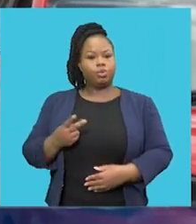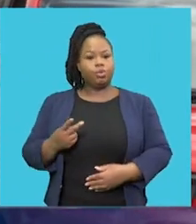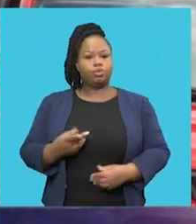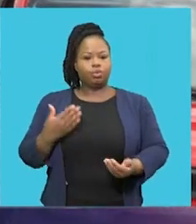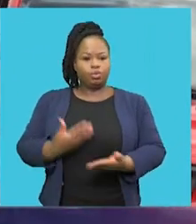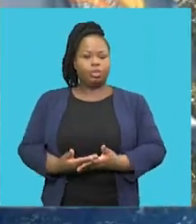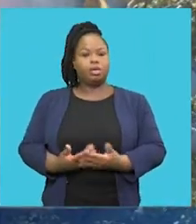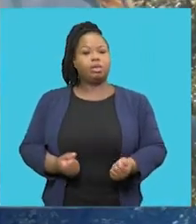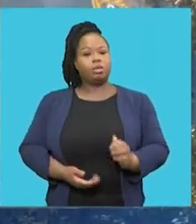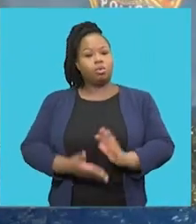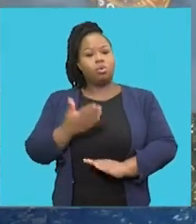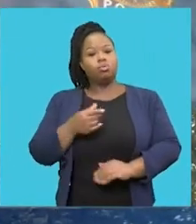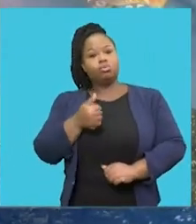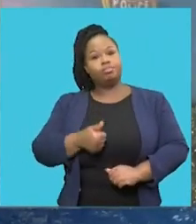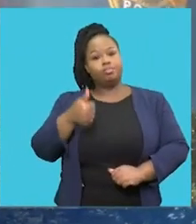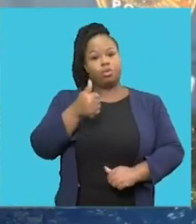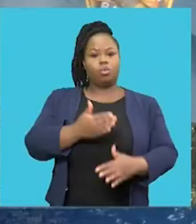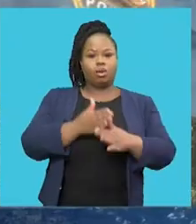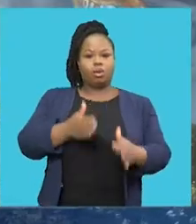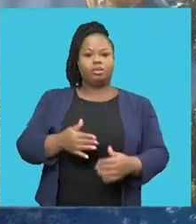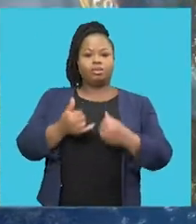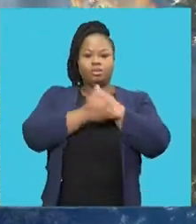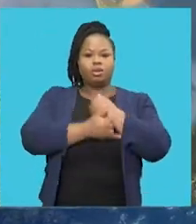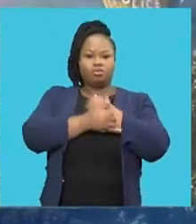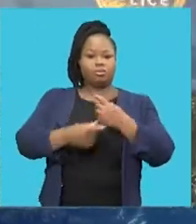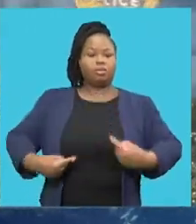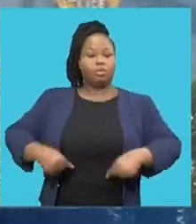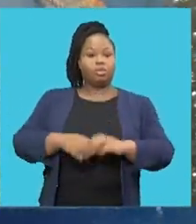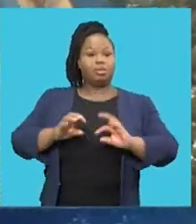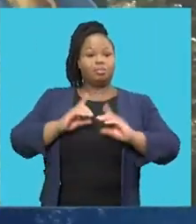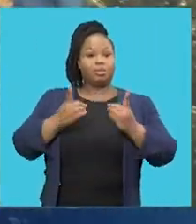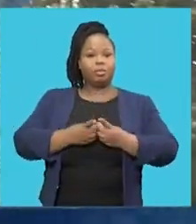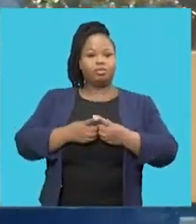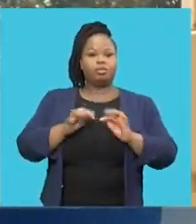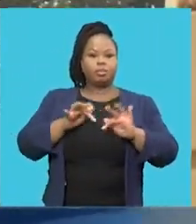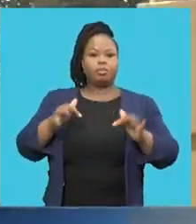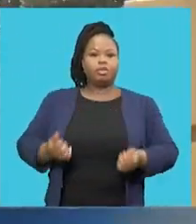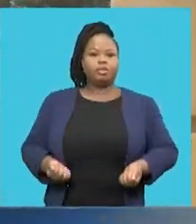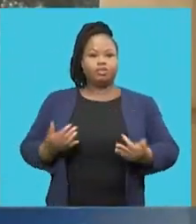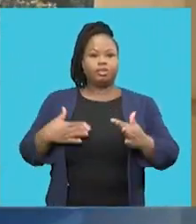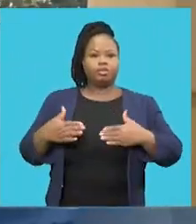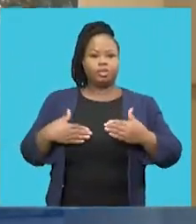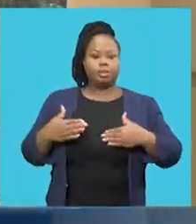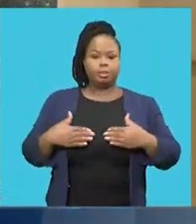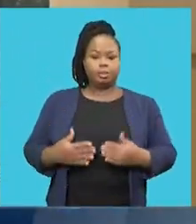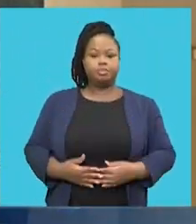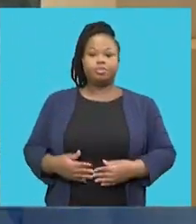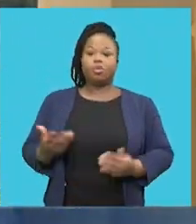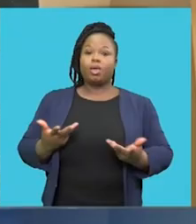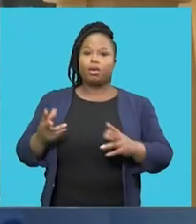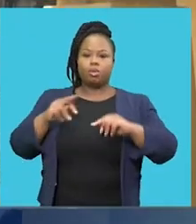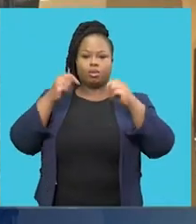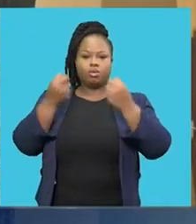to resolve to the custodian of workers in this country, which is the Department of Public Service and Administration at a